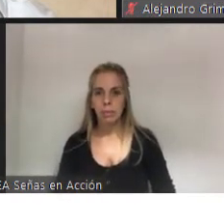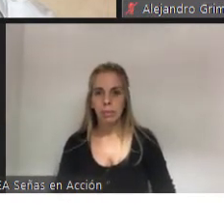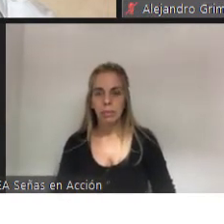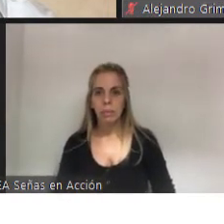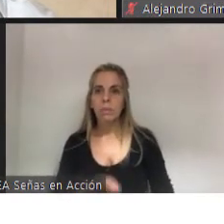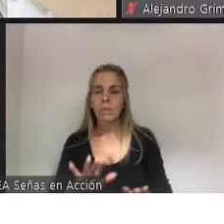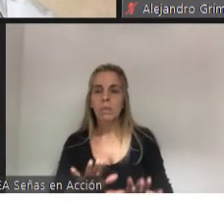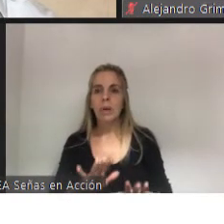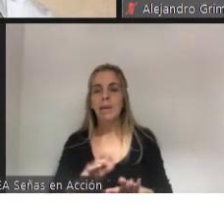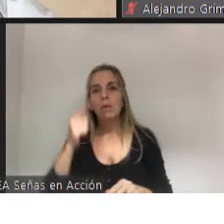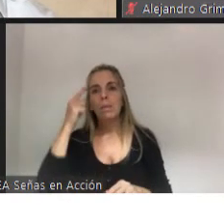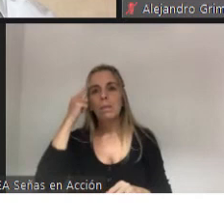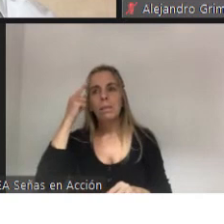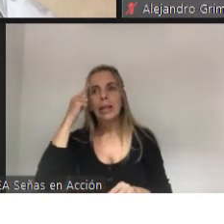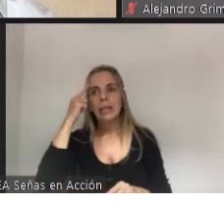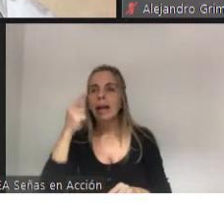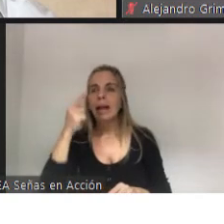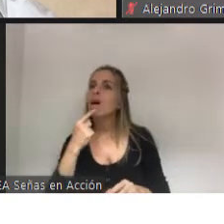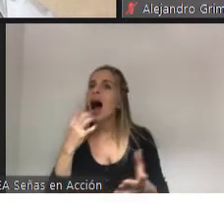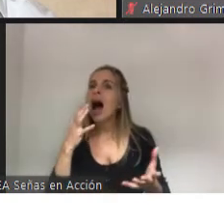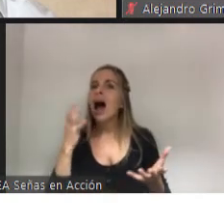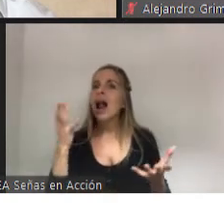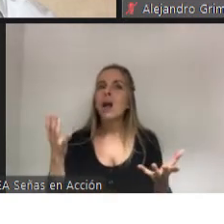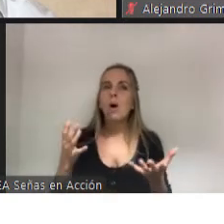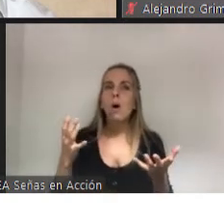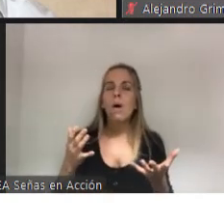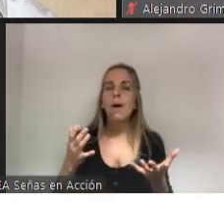Iker. And we wonder,